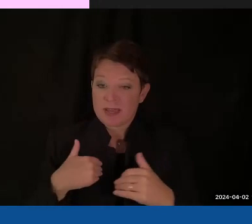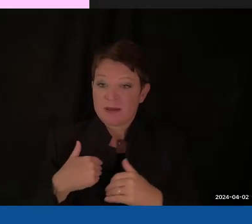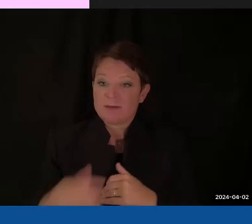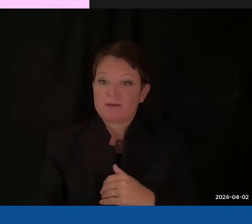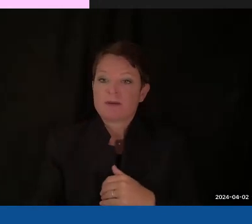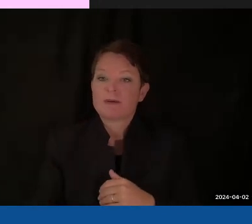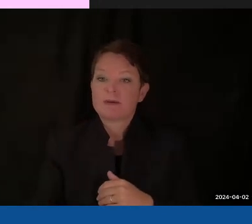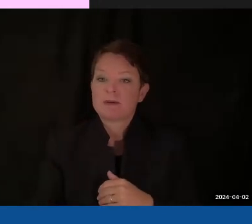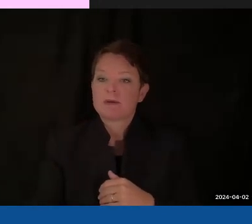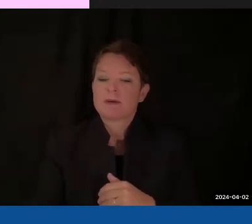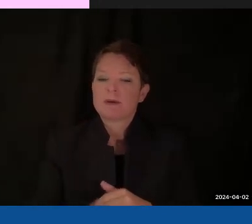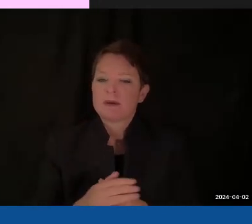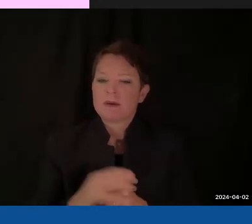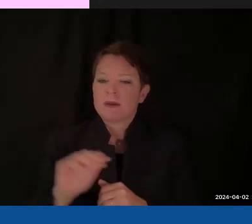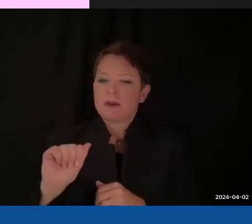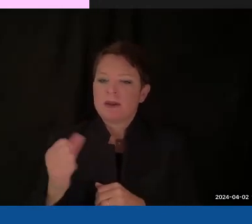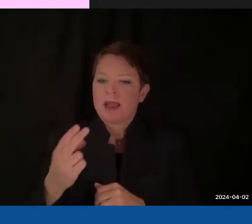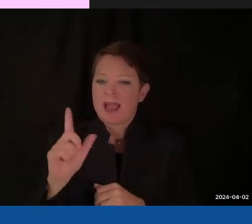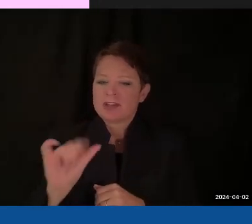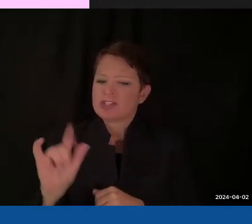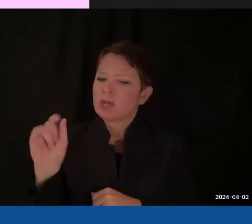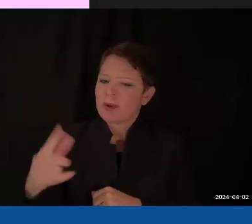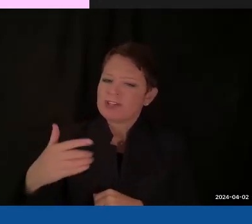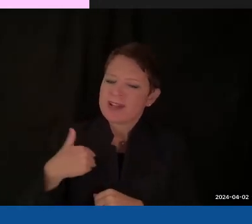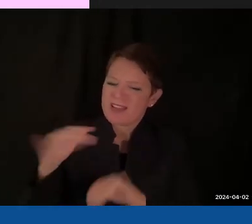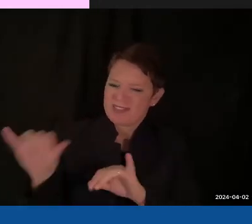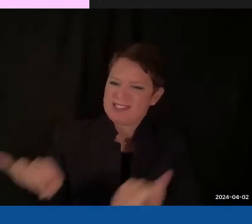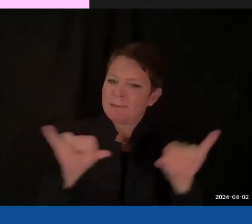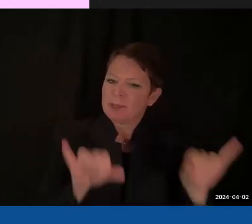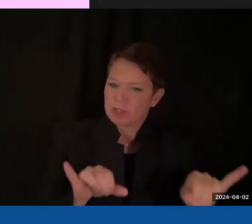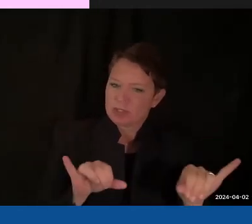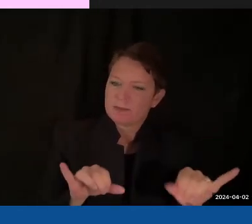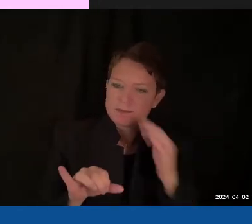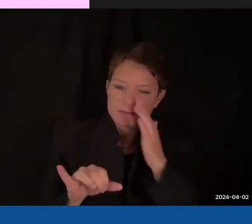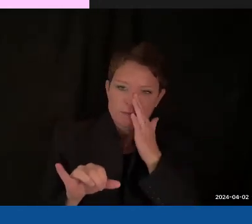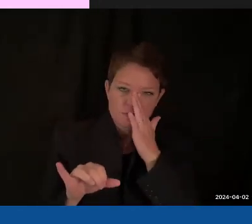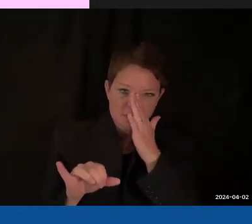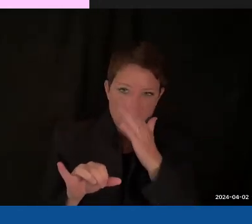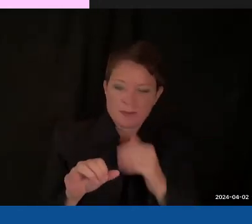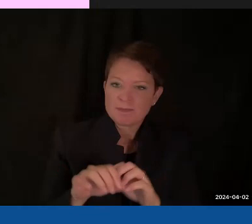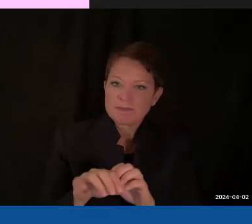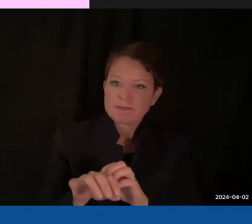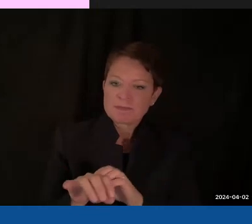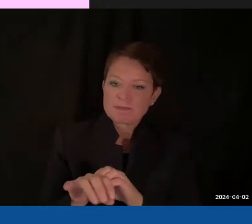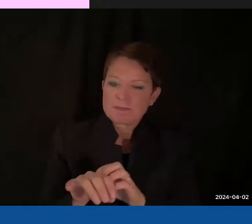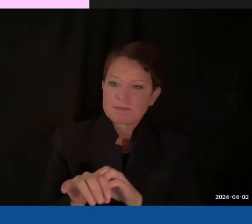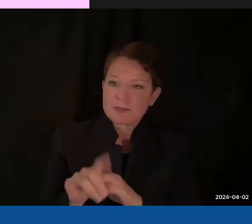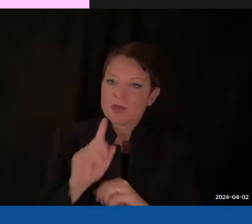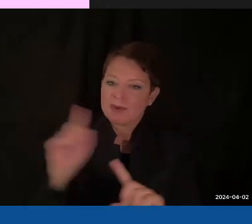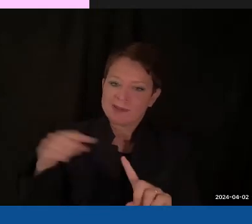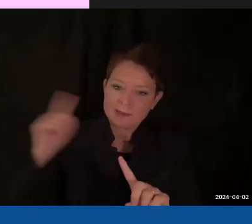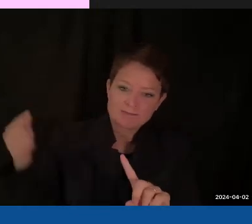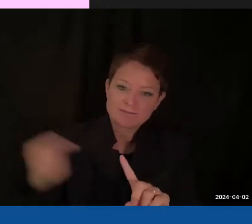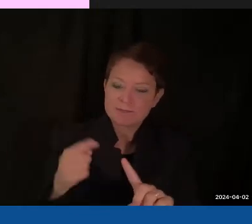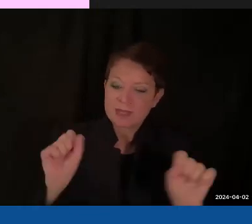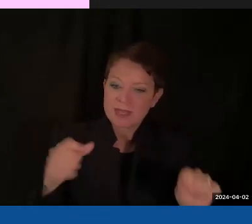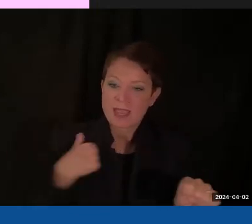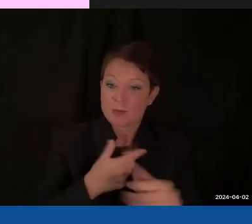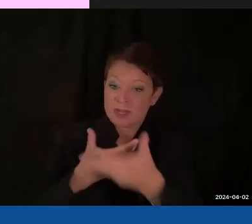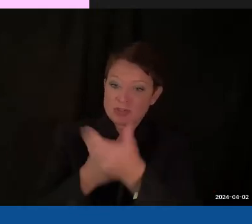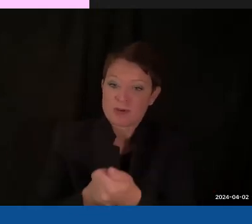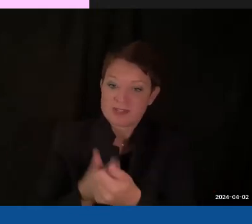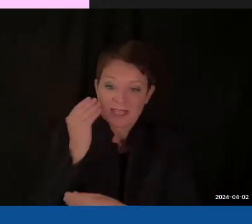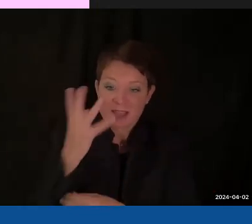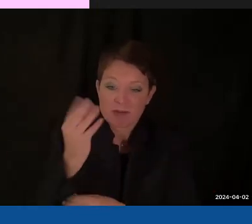Questions? Michael, I had a question that's kind of similar on that line, and it really kind of comes down to, can we trust